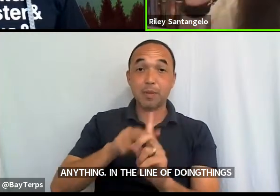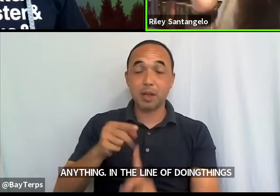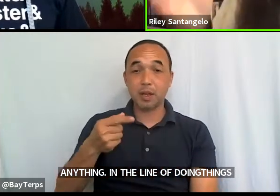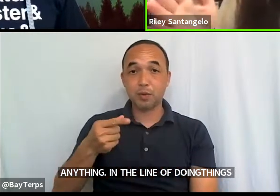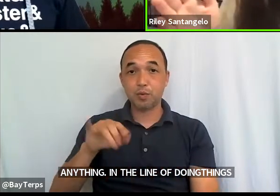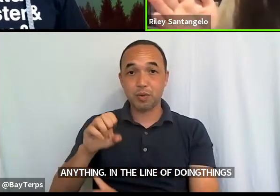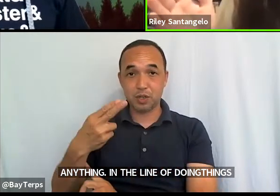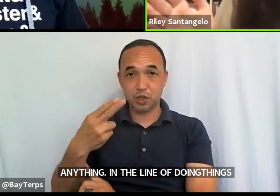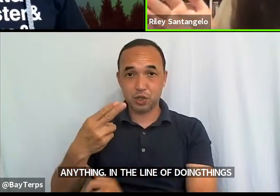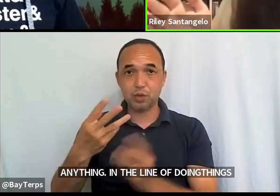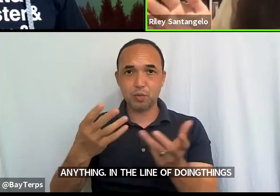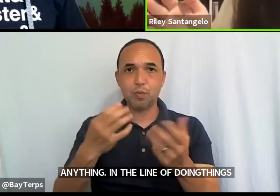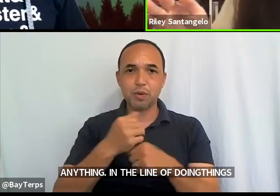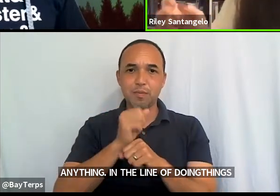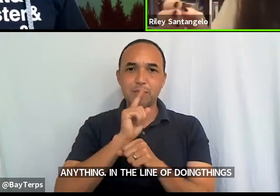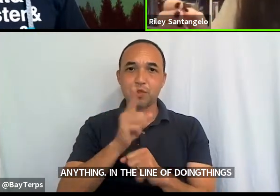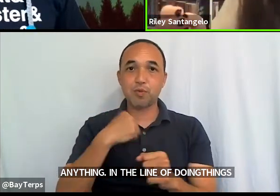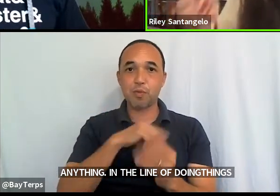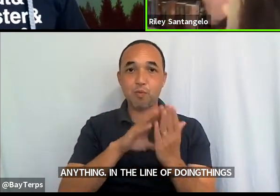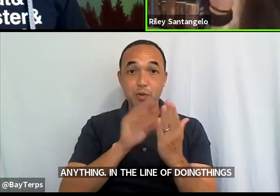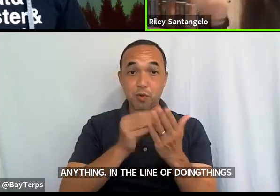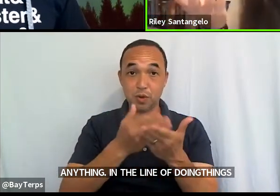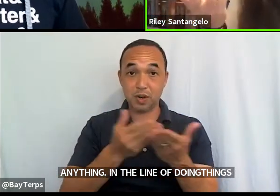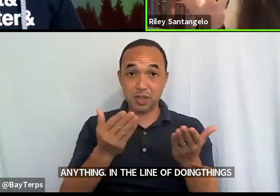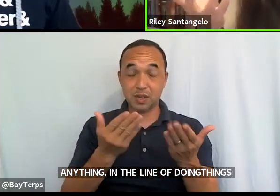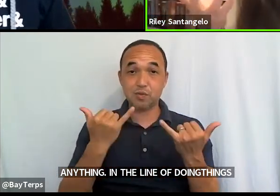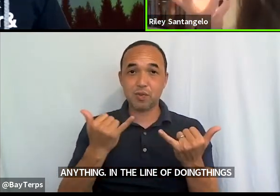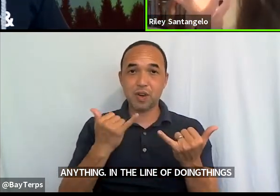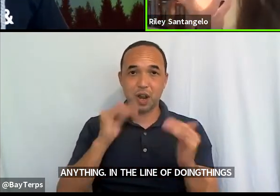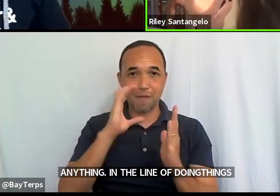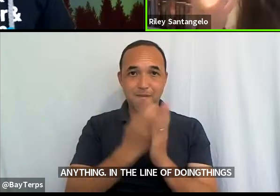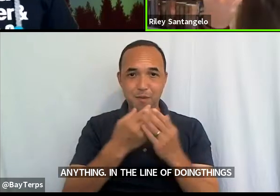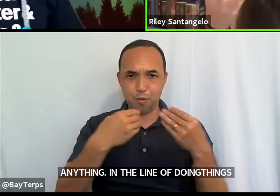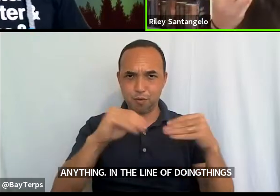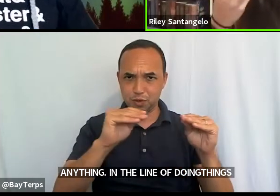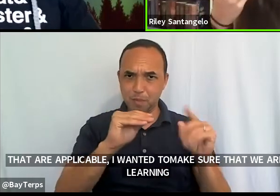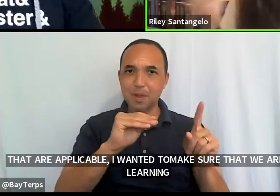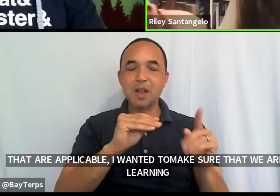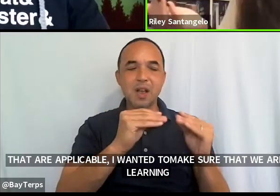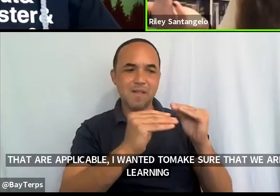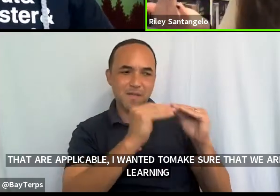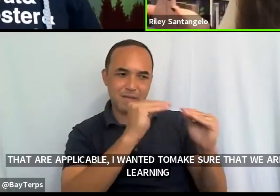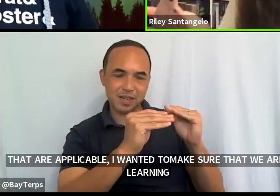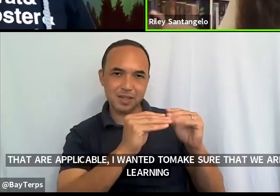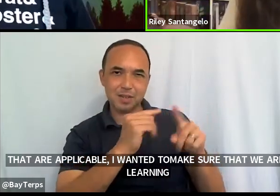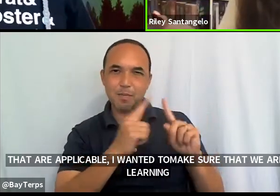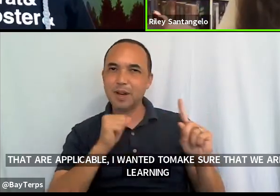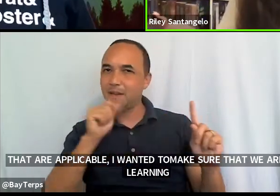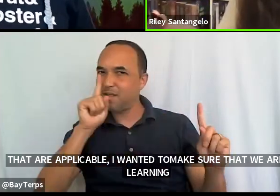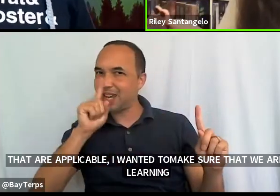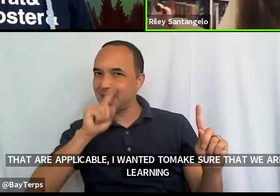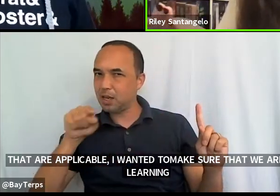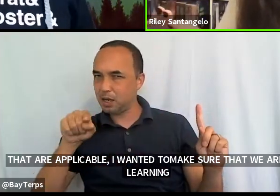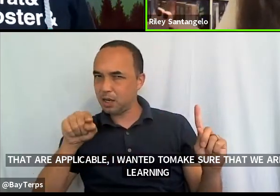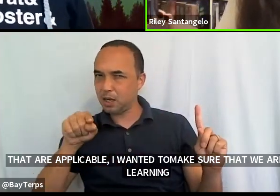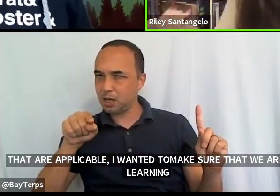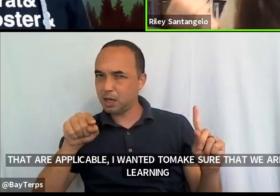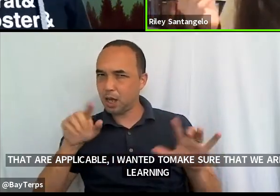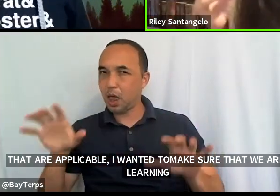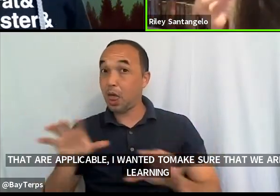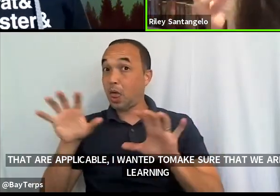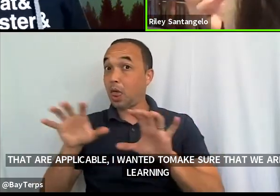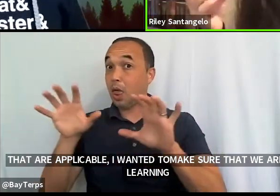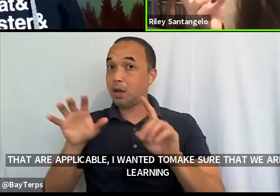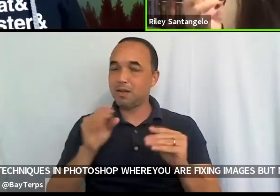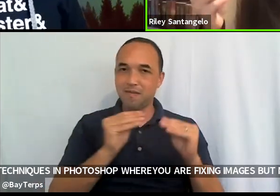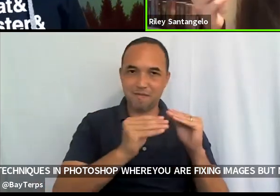learning techniques here in Photoshop where you're fixing images, but not faking anything. So